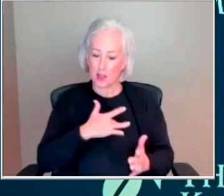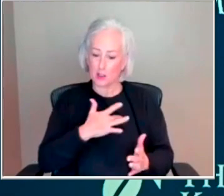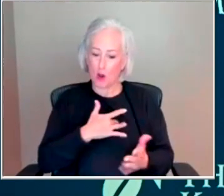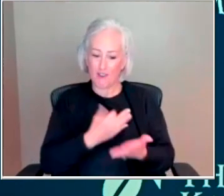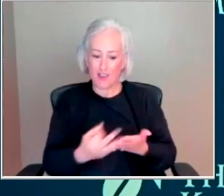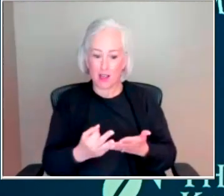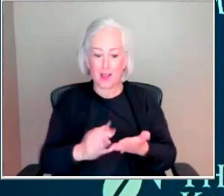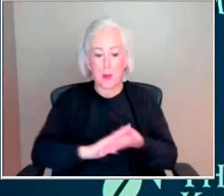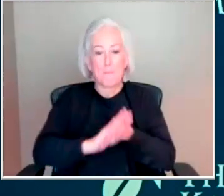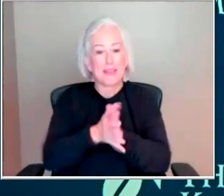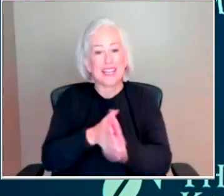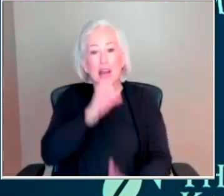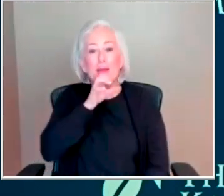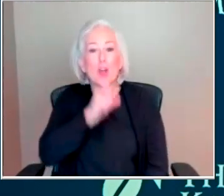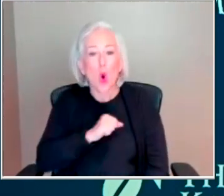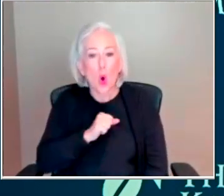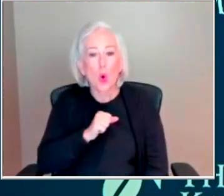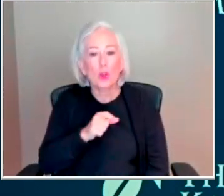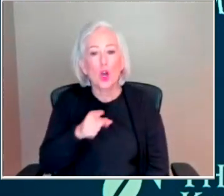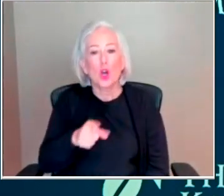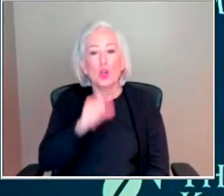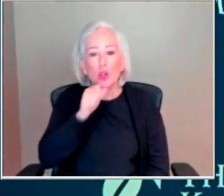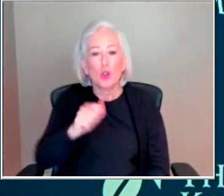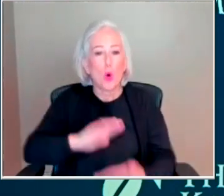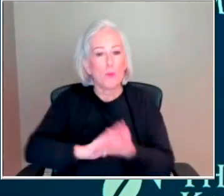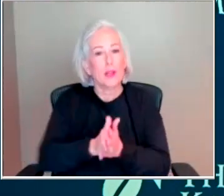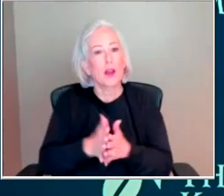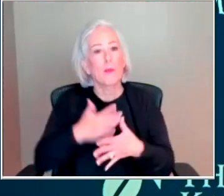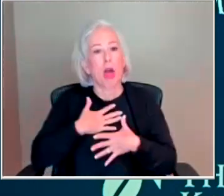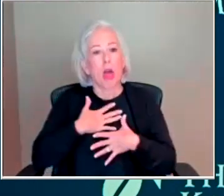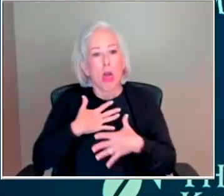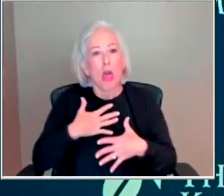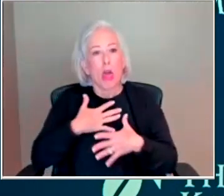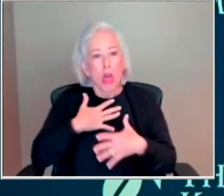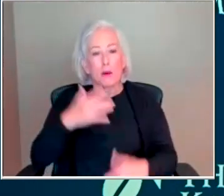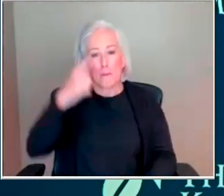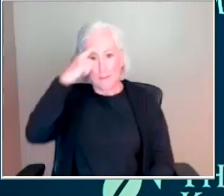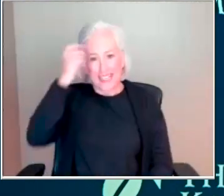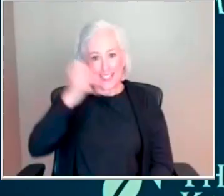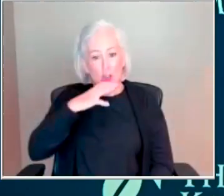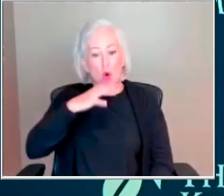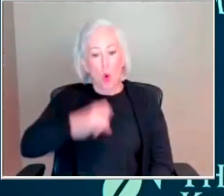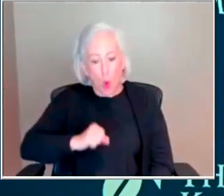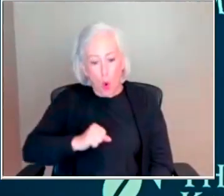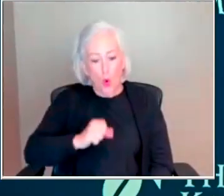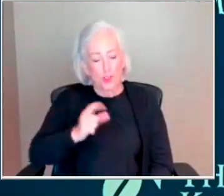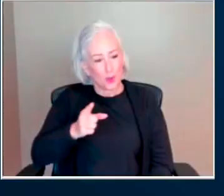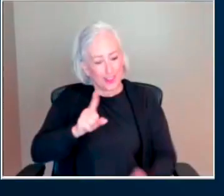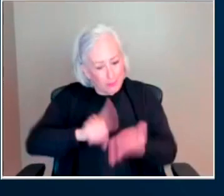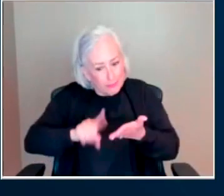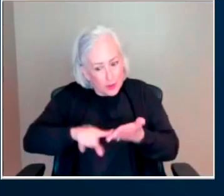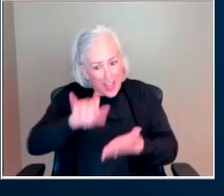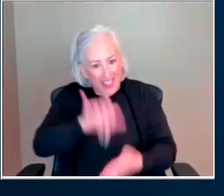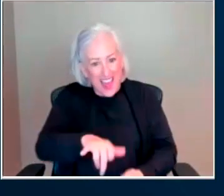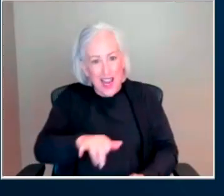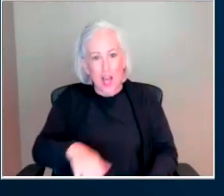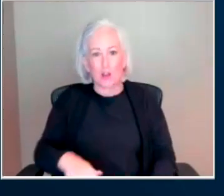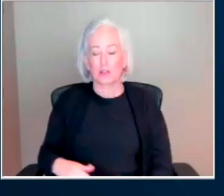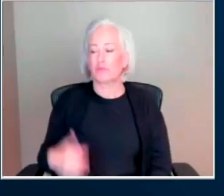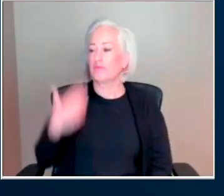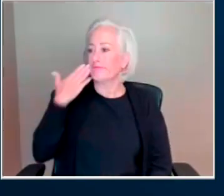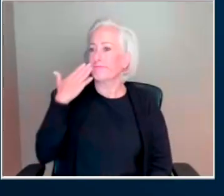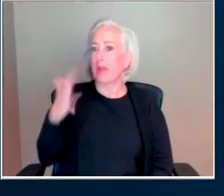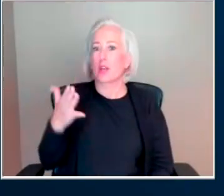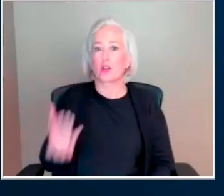not, like, you don't get short of breath just because you're older. You need to actually explore that, you know what I mean? Well, and I don't know how many times we hear on this